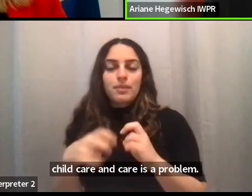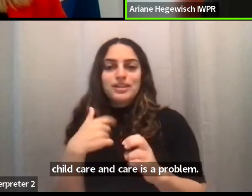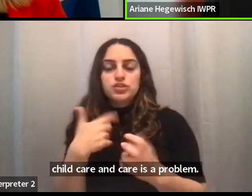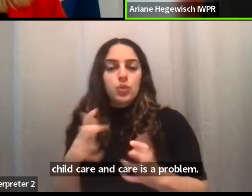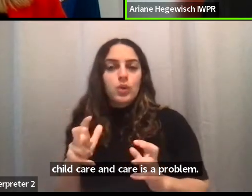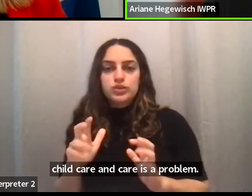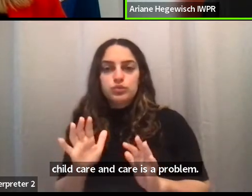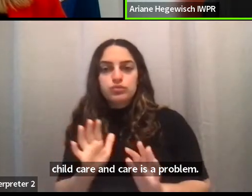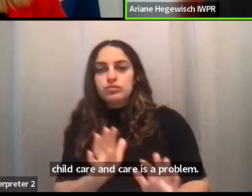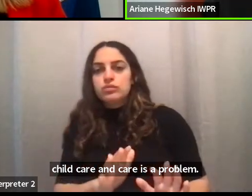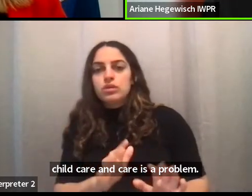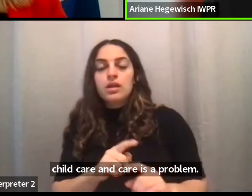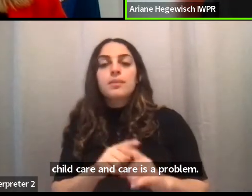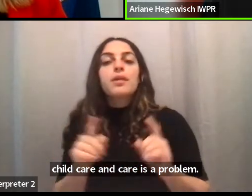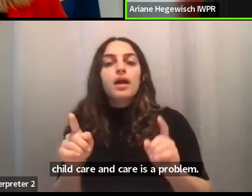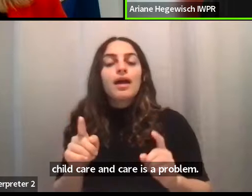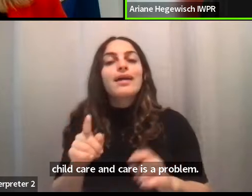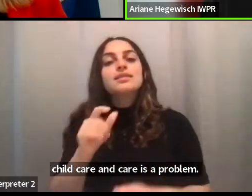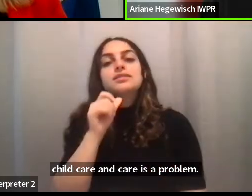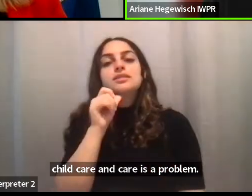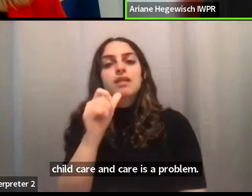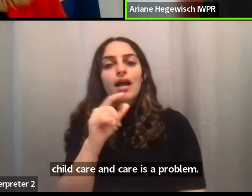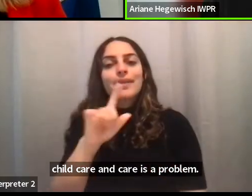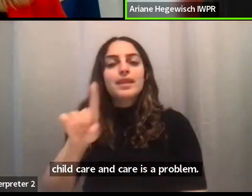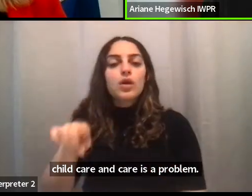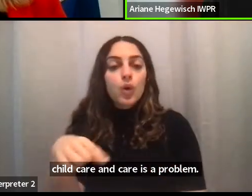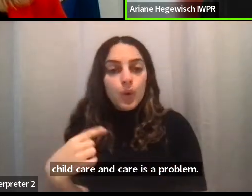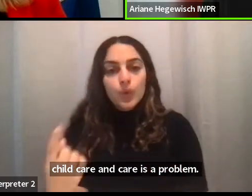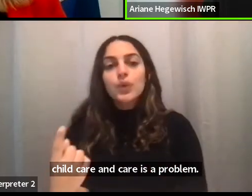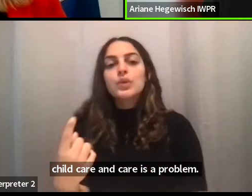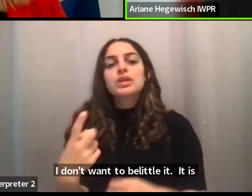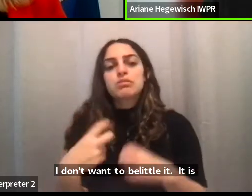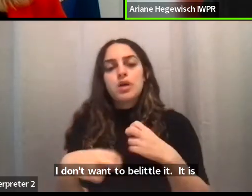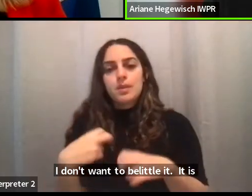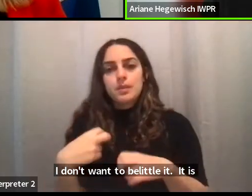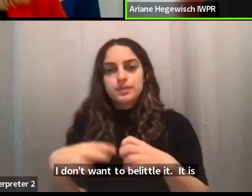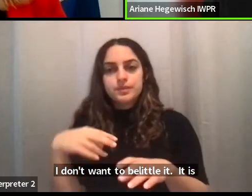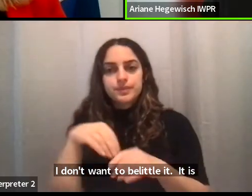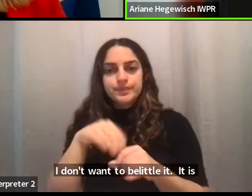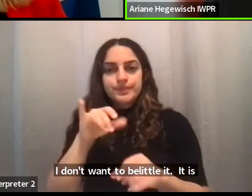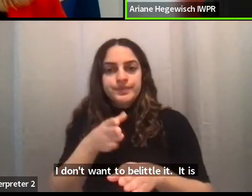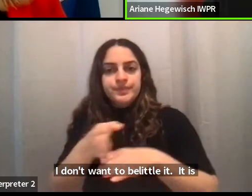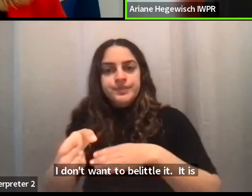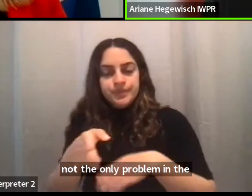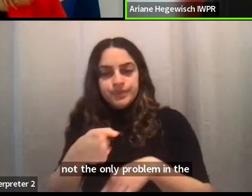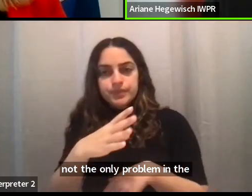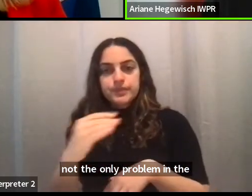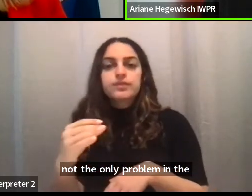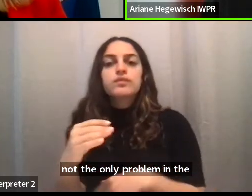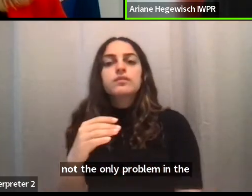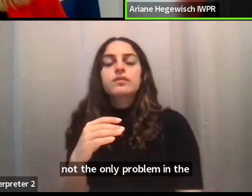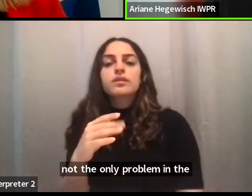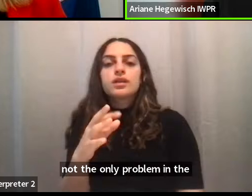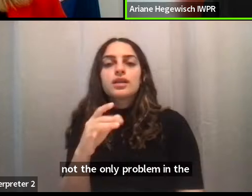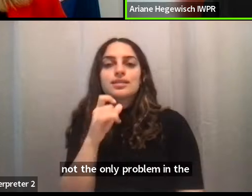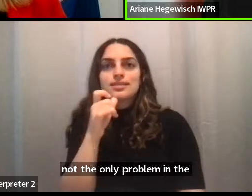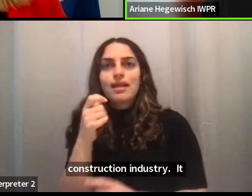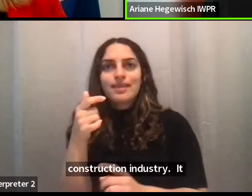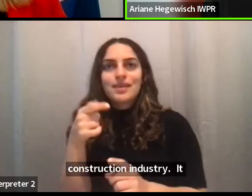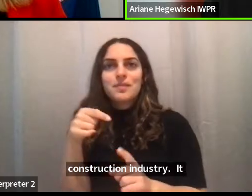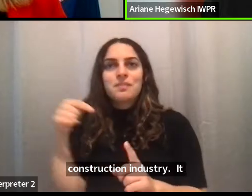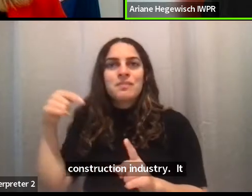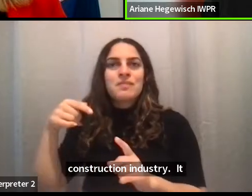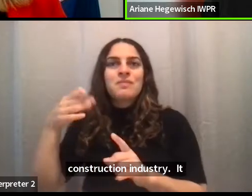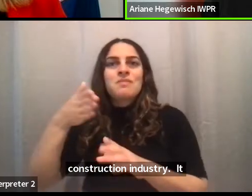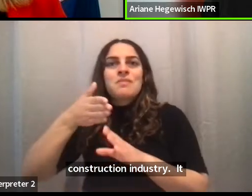but it is not the only problem in the construction industry and it certainly isn't the main issue